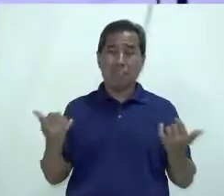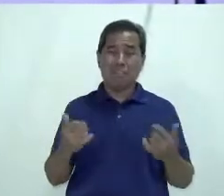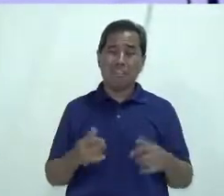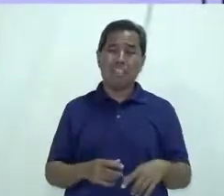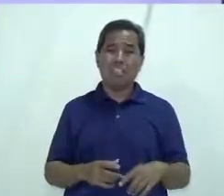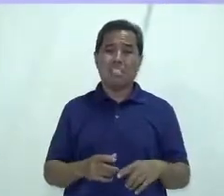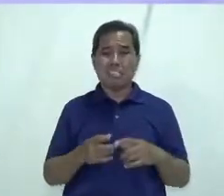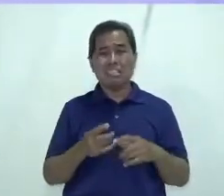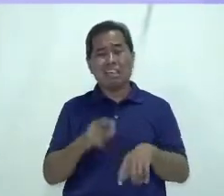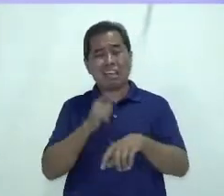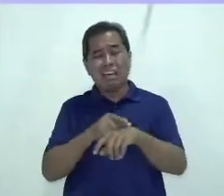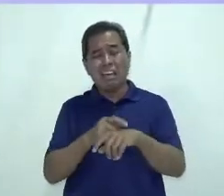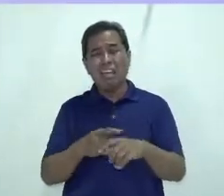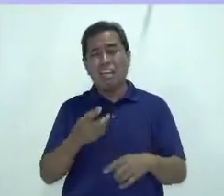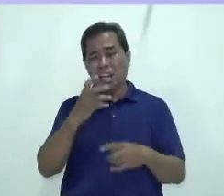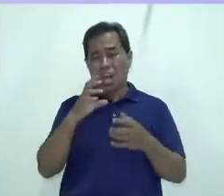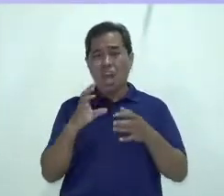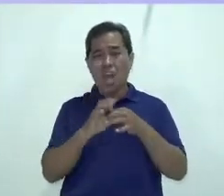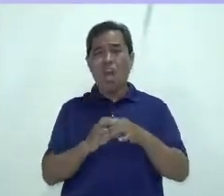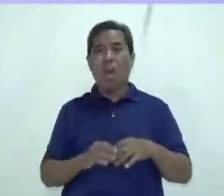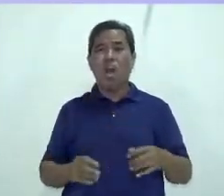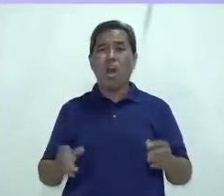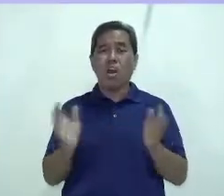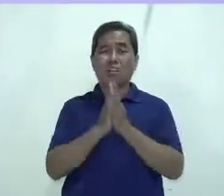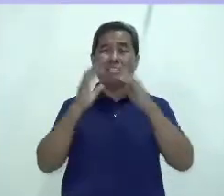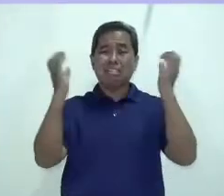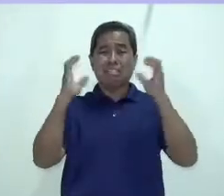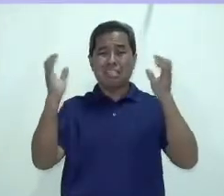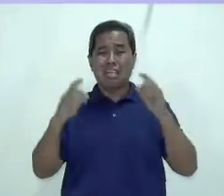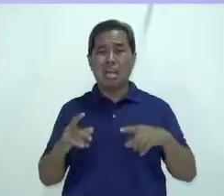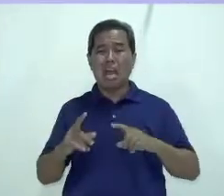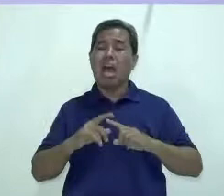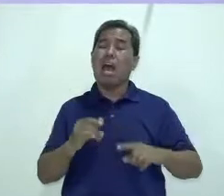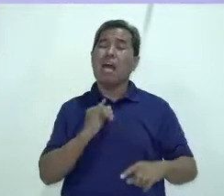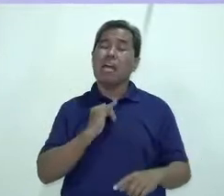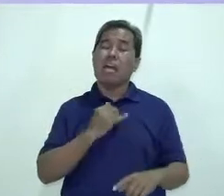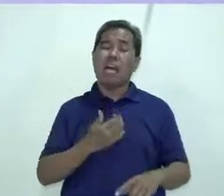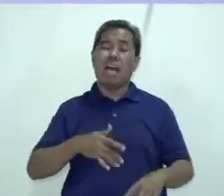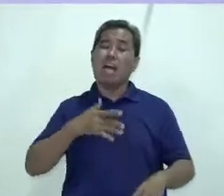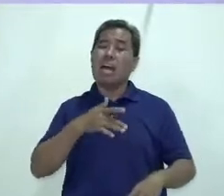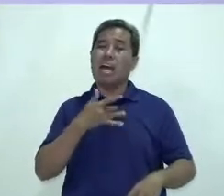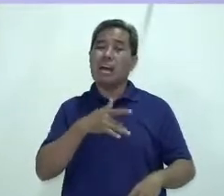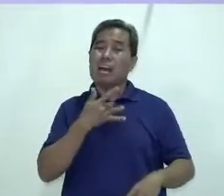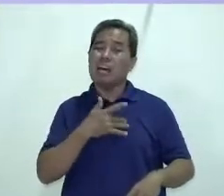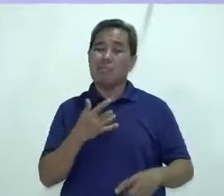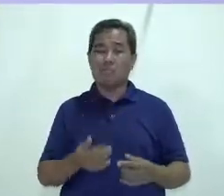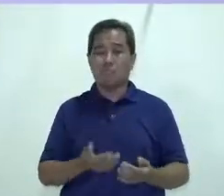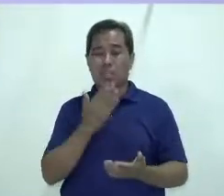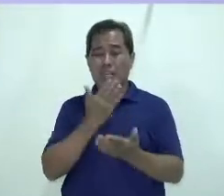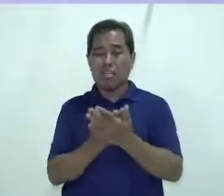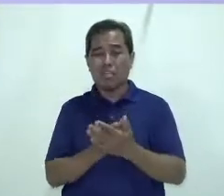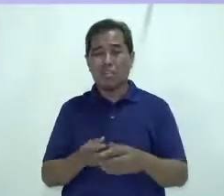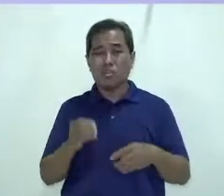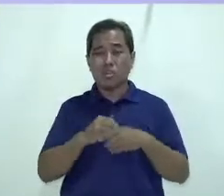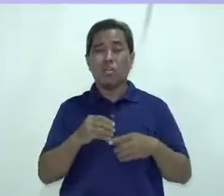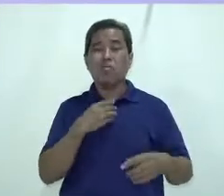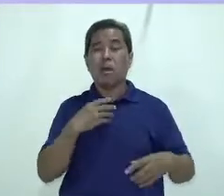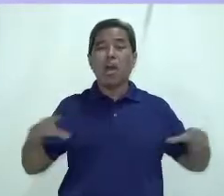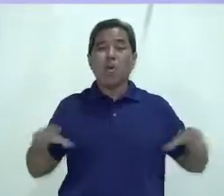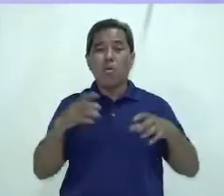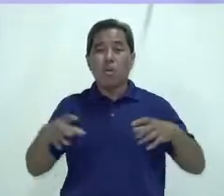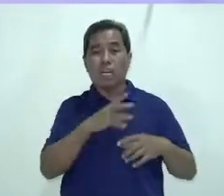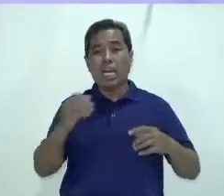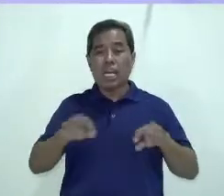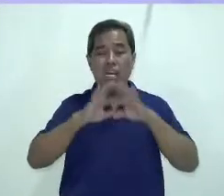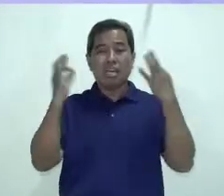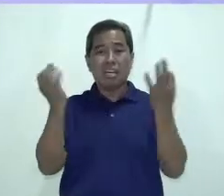and celebrating. God is with us. I'm feeling good about myself. I'm feeling good about my work, my family, my life.